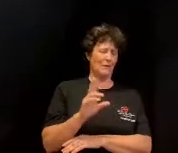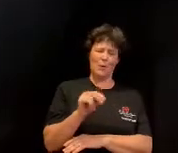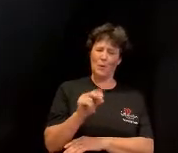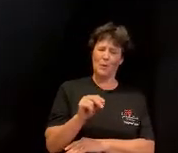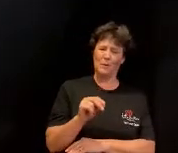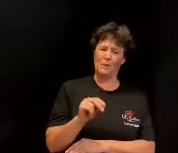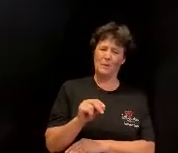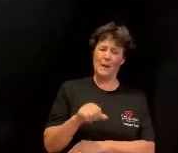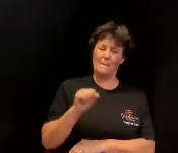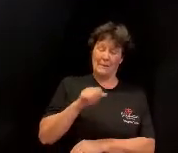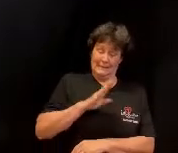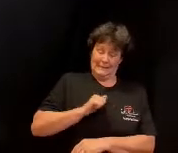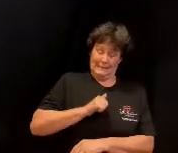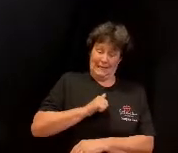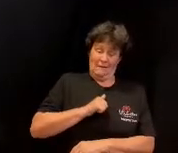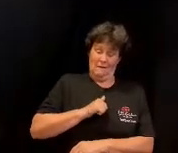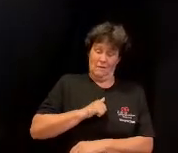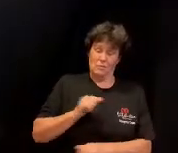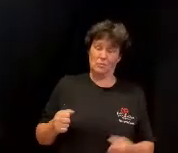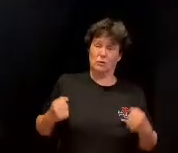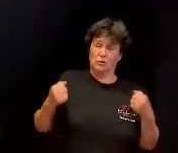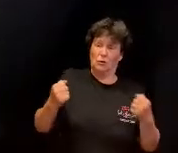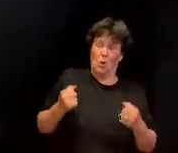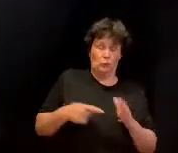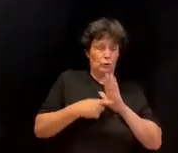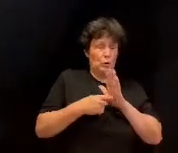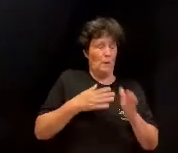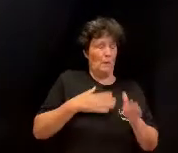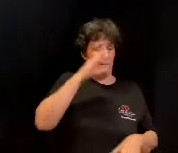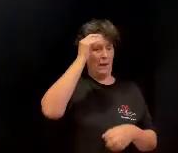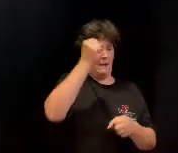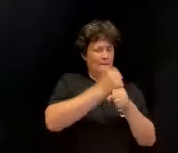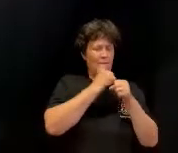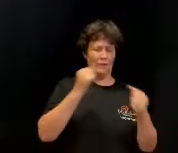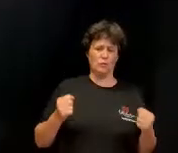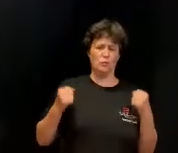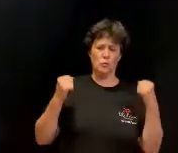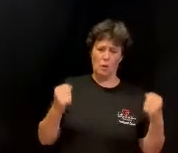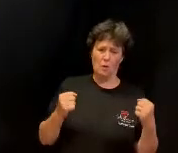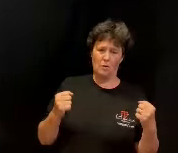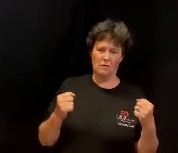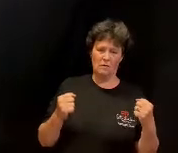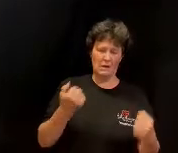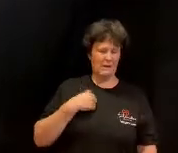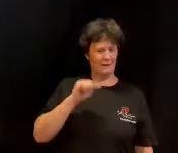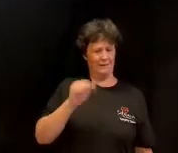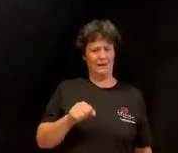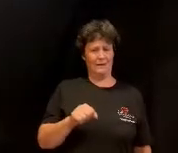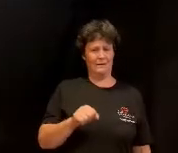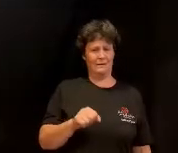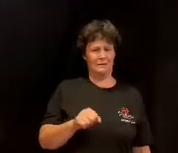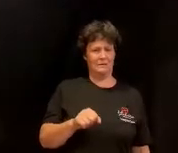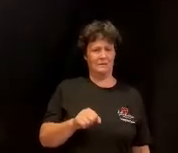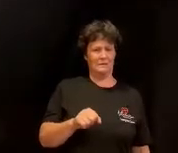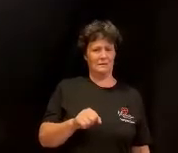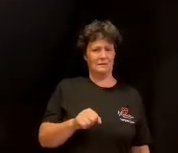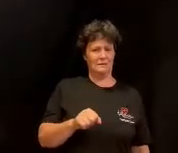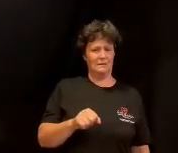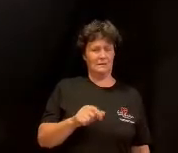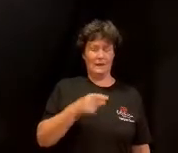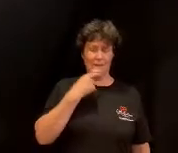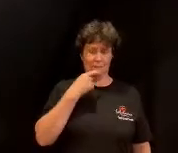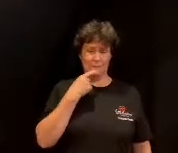can be strong in my faith. Right? I can be strong in my faith. And it